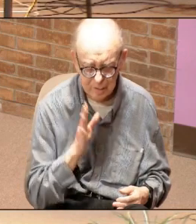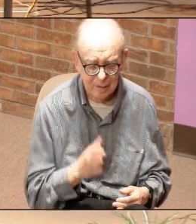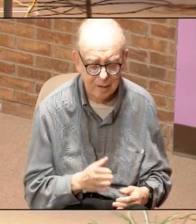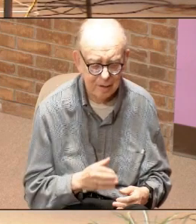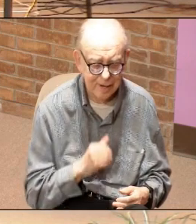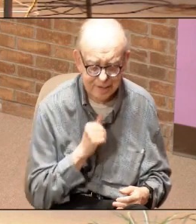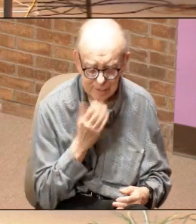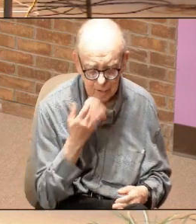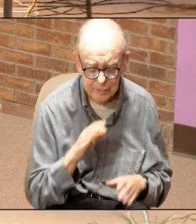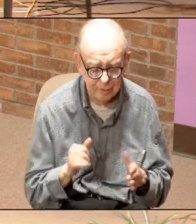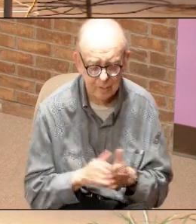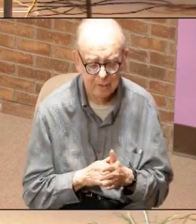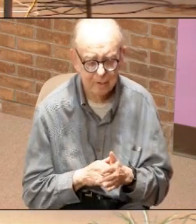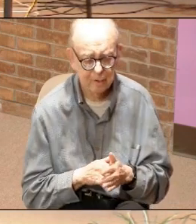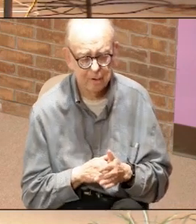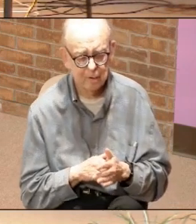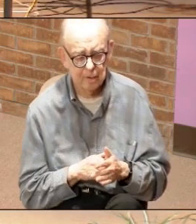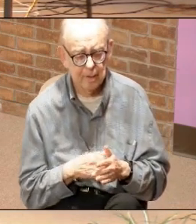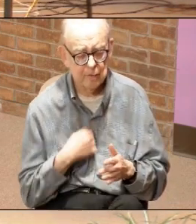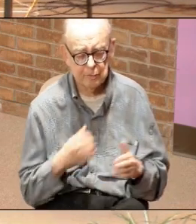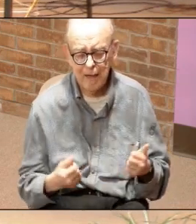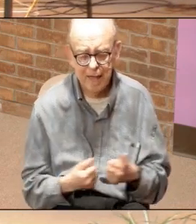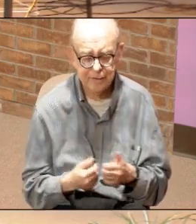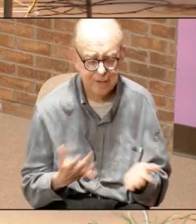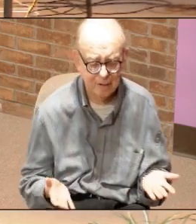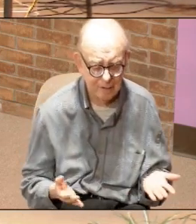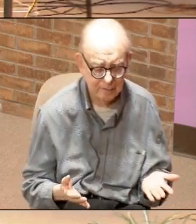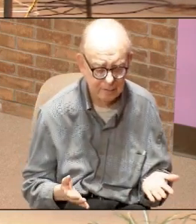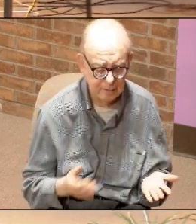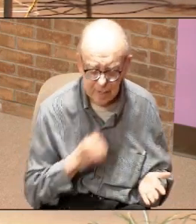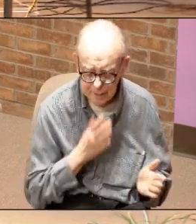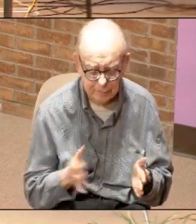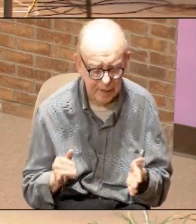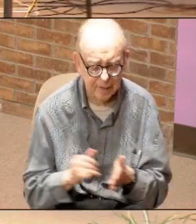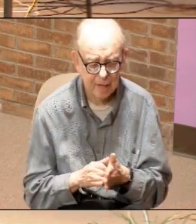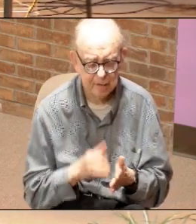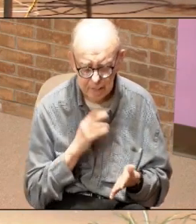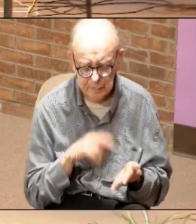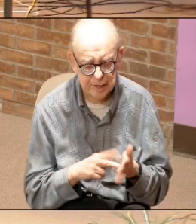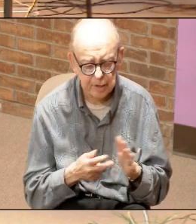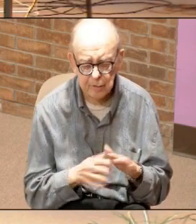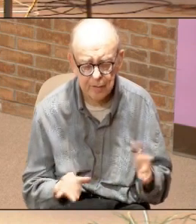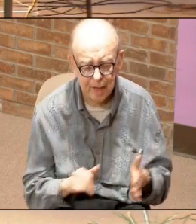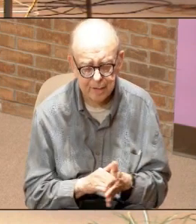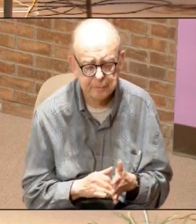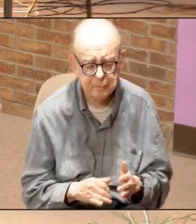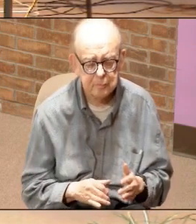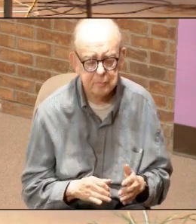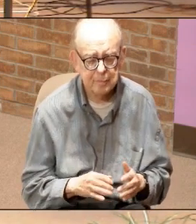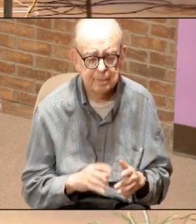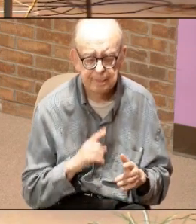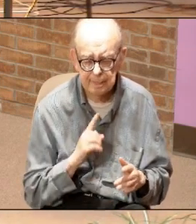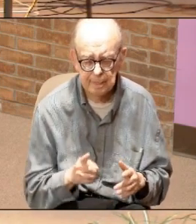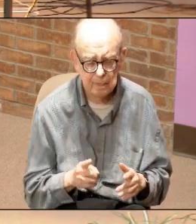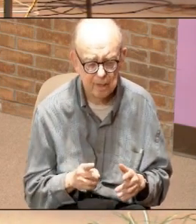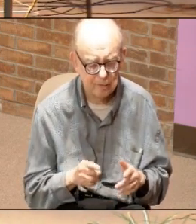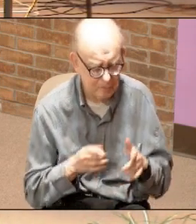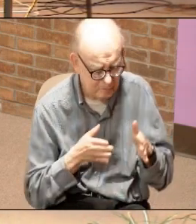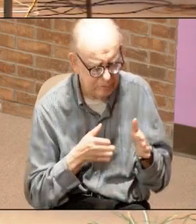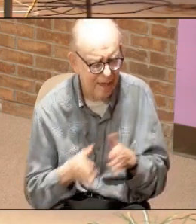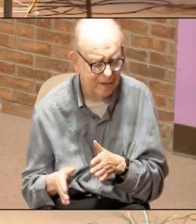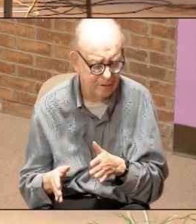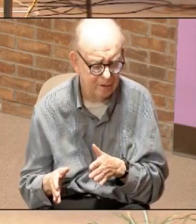I was doing that. That was totally by accident. I didn't plan this. I didn't mean to do this. It's